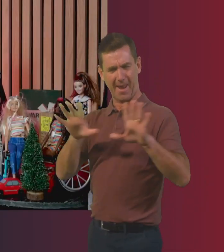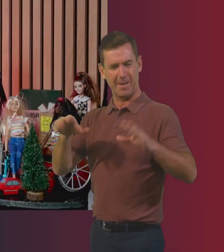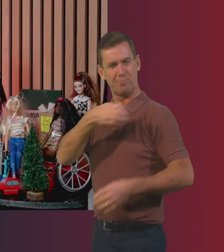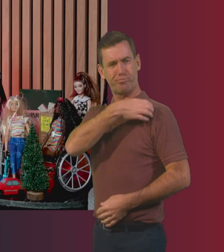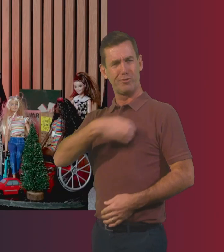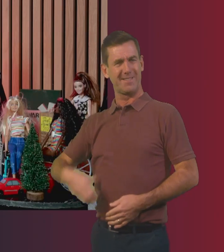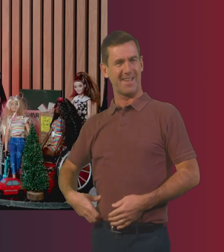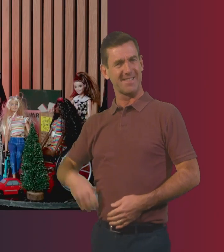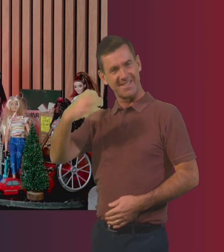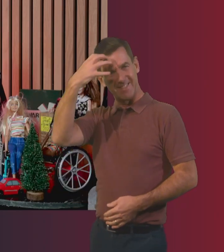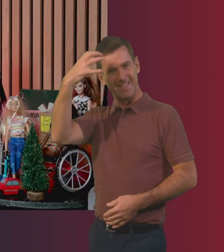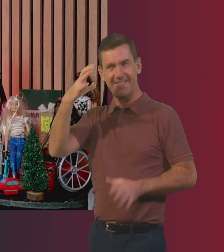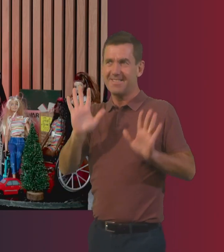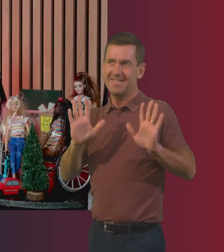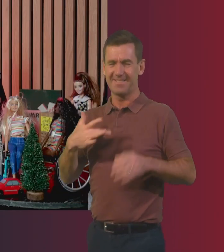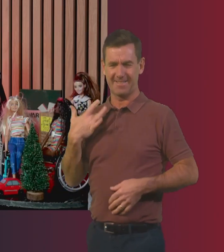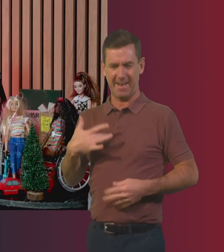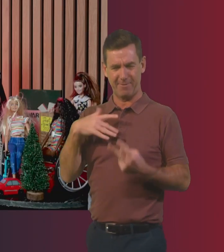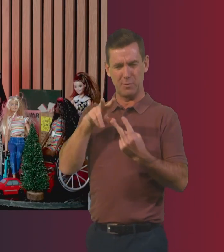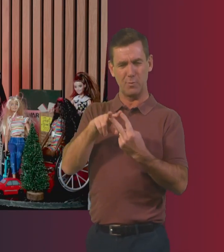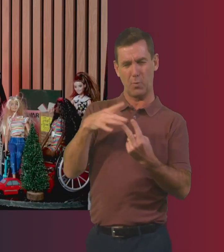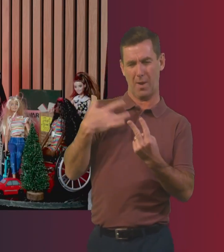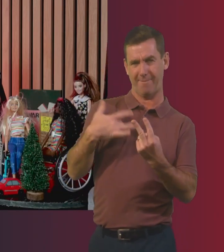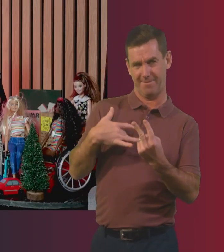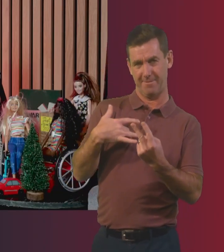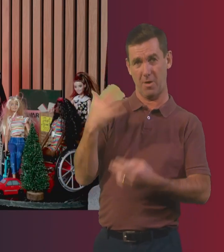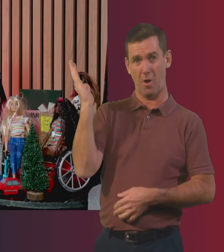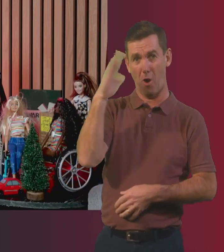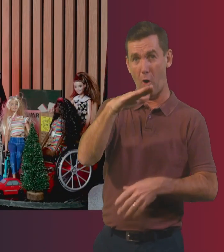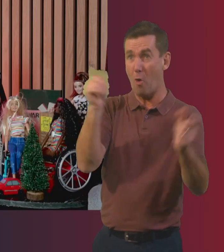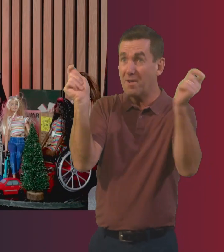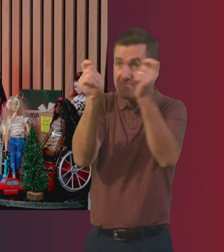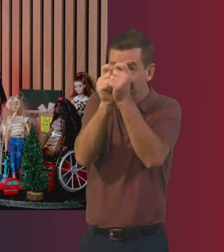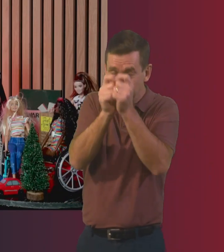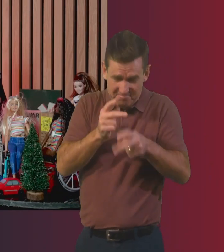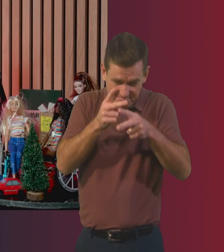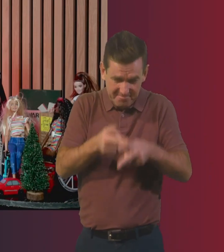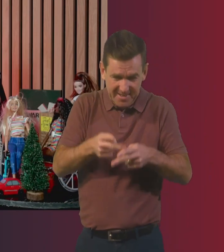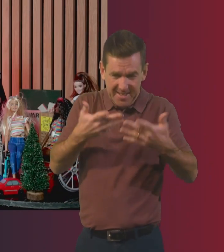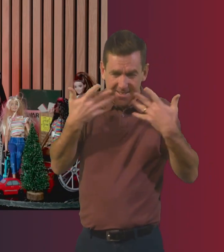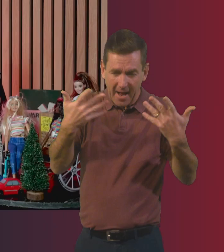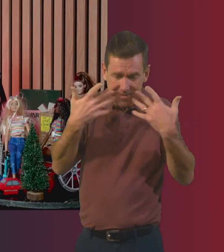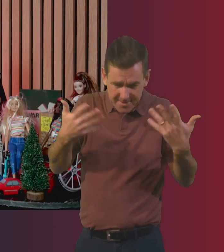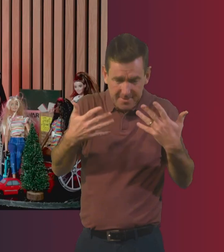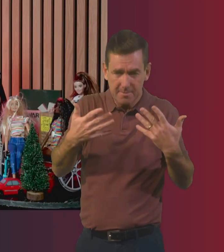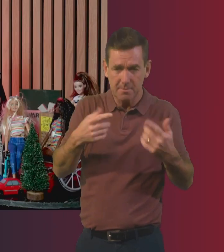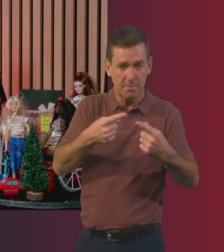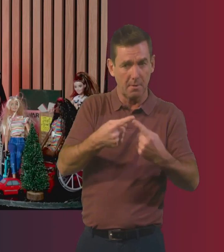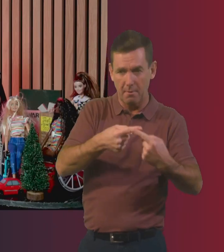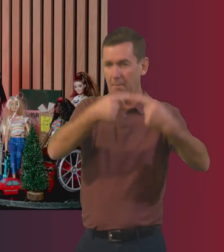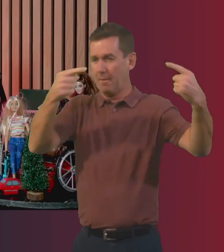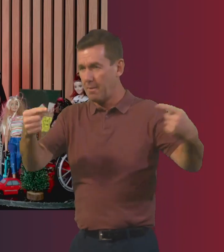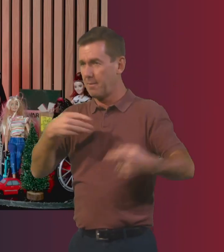I feel like I'm living two lives. I'm very much like a hermit when I'm at home with the cats, and then all of a sudden get flung into